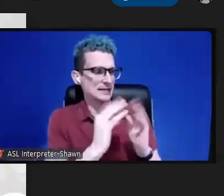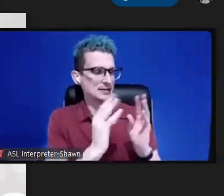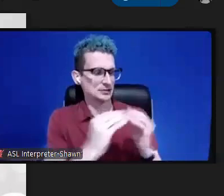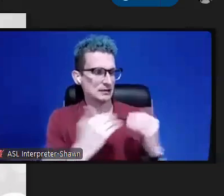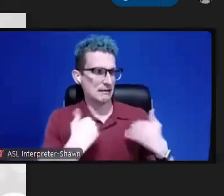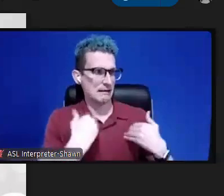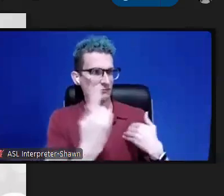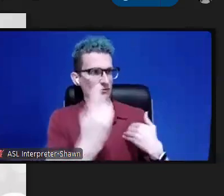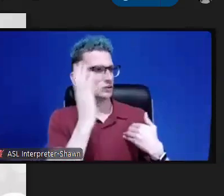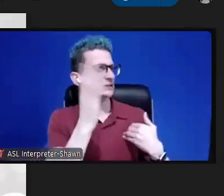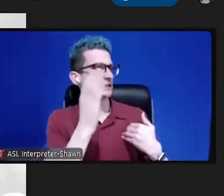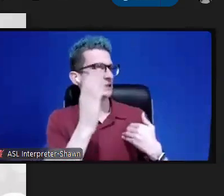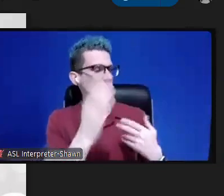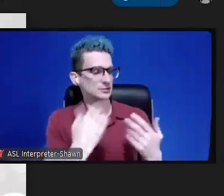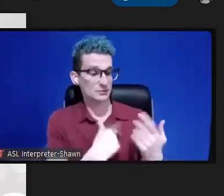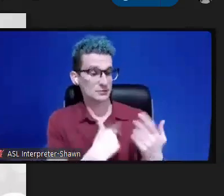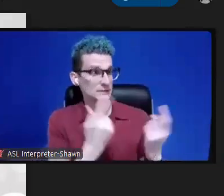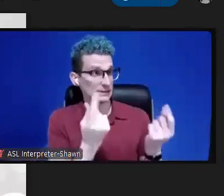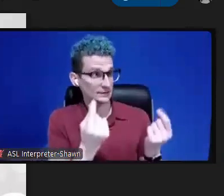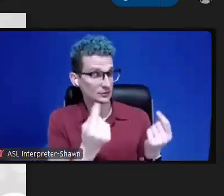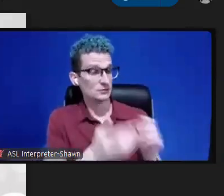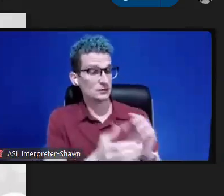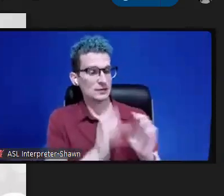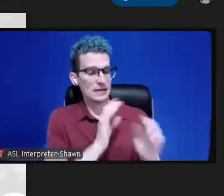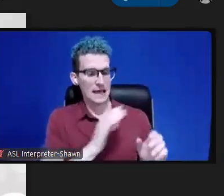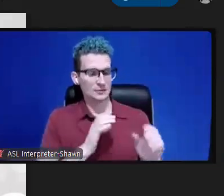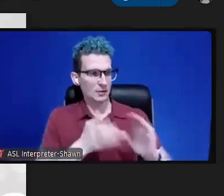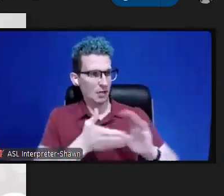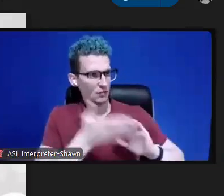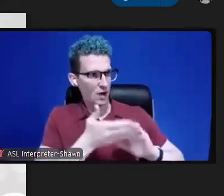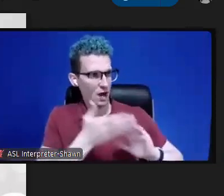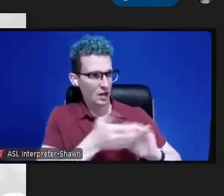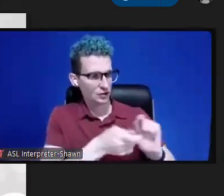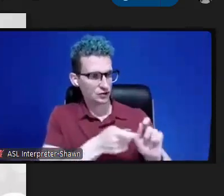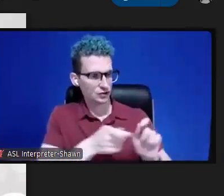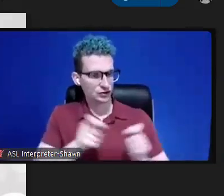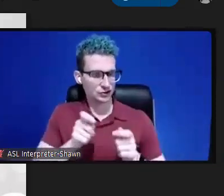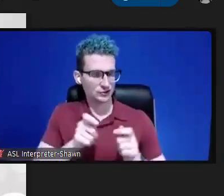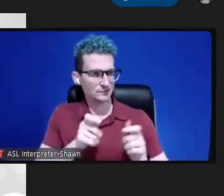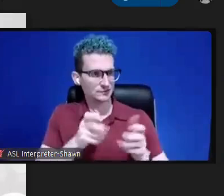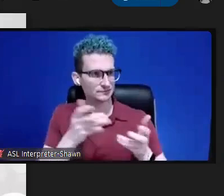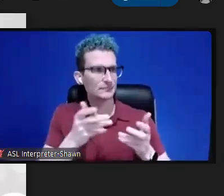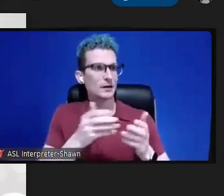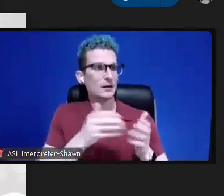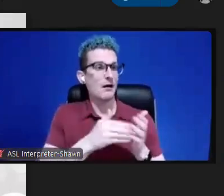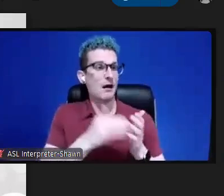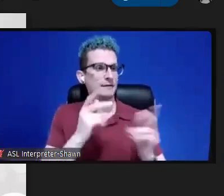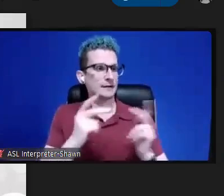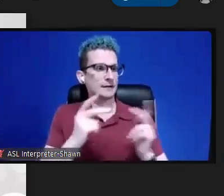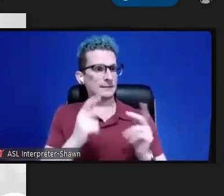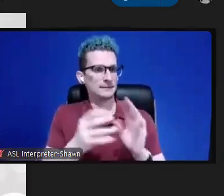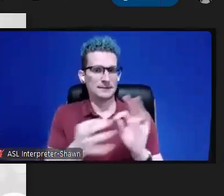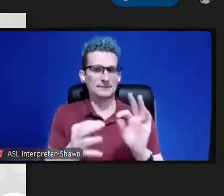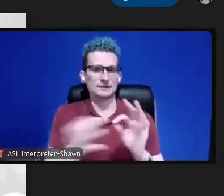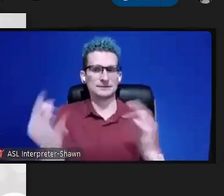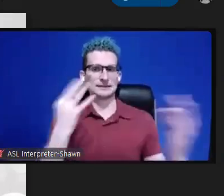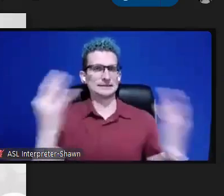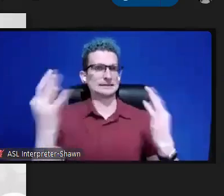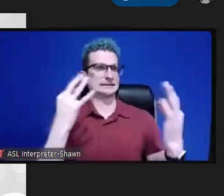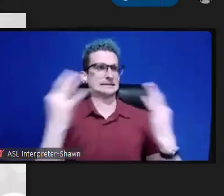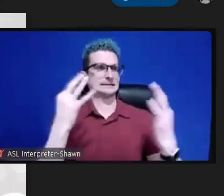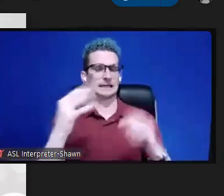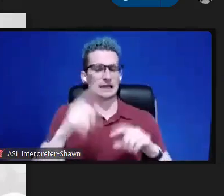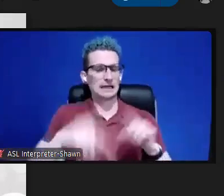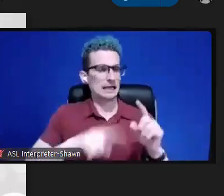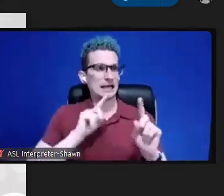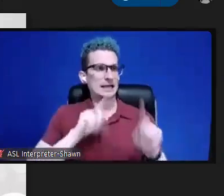shift the way this council runs is a lot of things were spoken at us. We don't get a chance to publicly have discussion. And I really am enjoying the fact that we